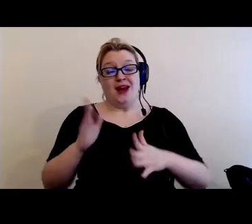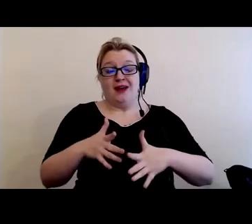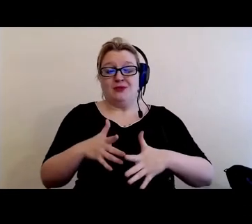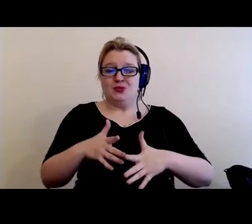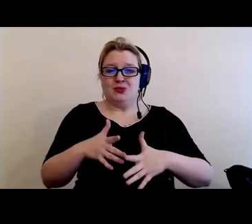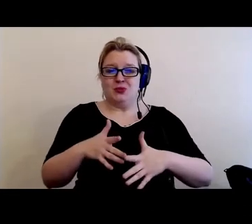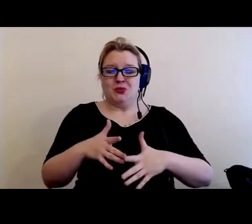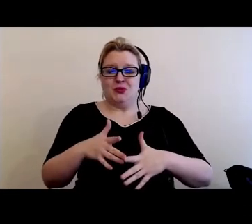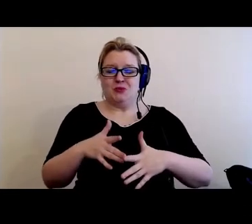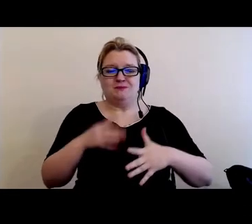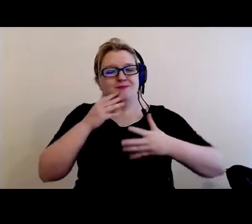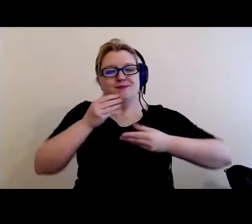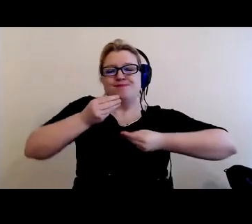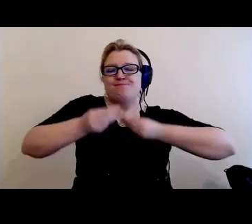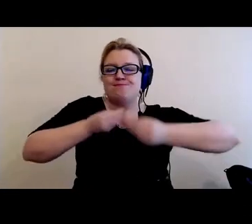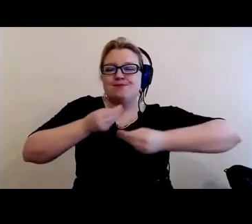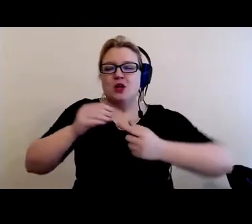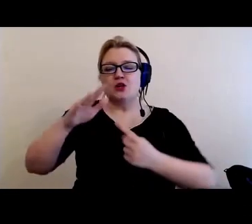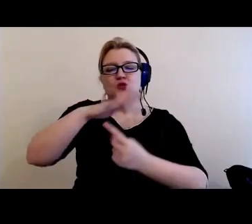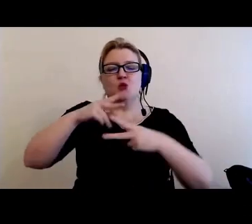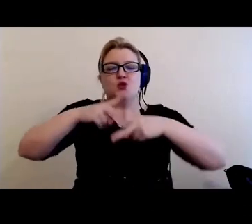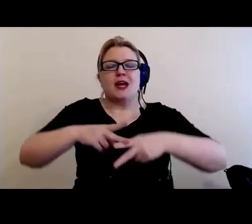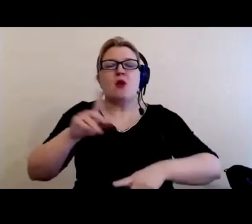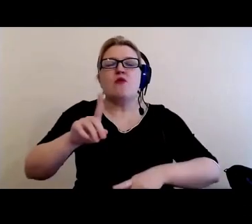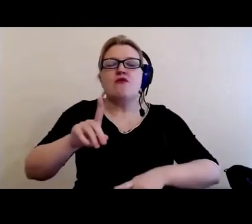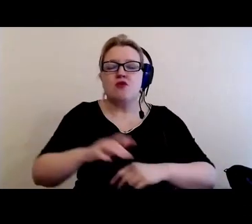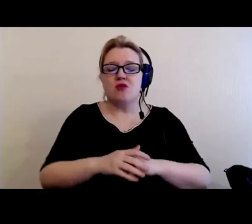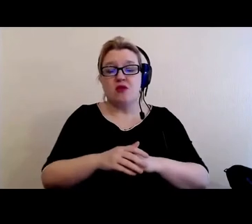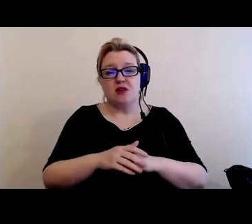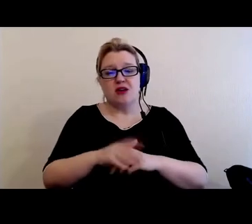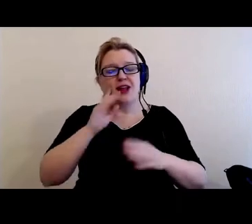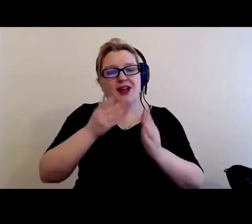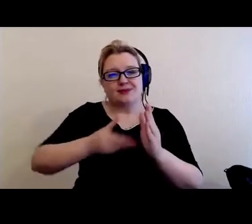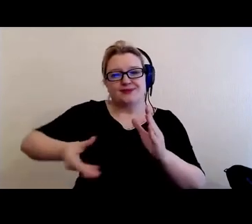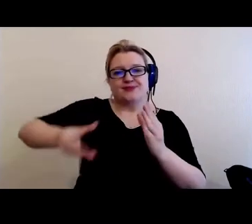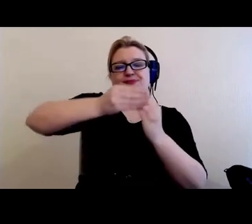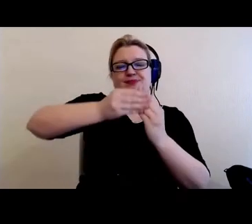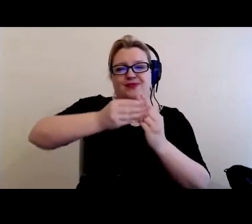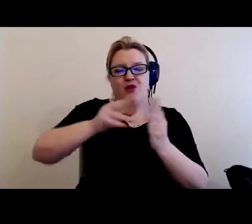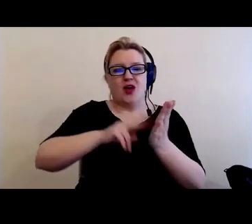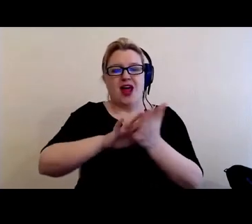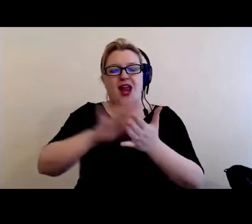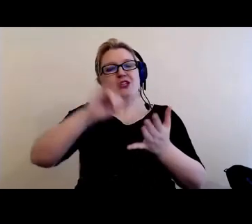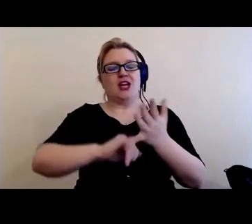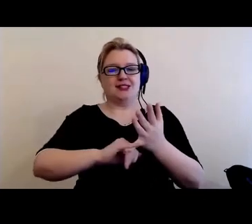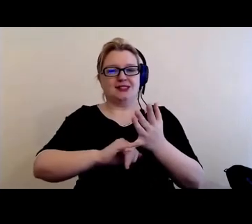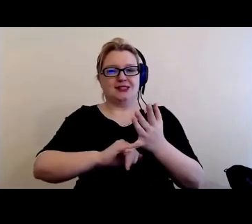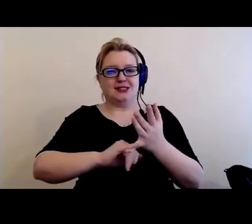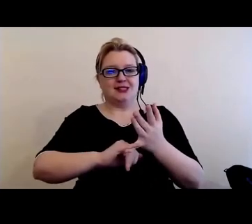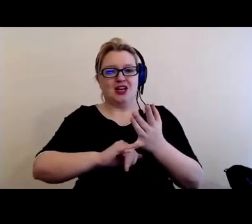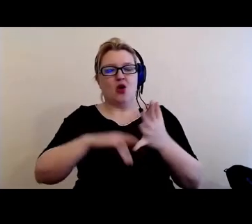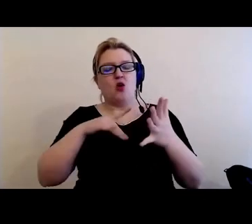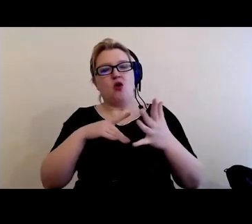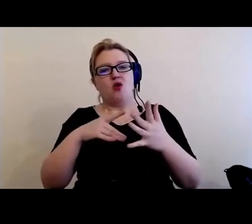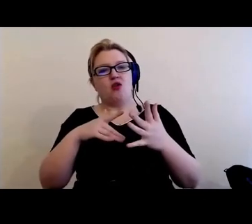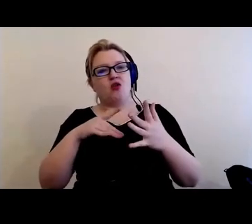seen as an adjunct to the NHS or as a kind of pressure valve to the NHS. So it's seen through that lens rather than the lens